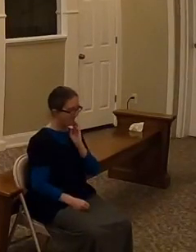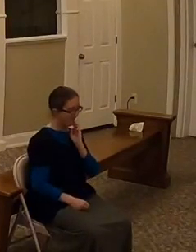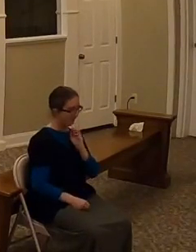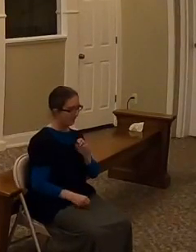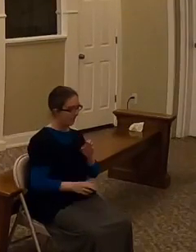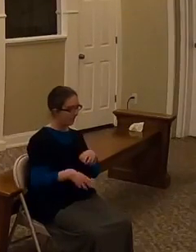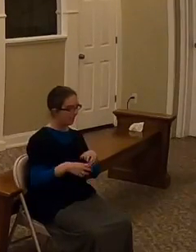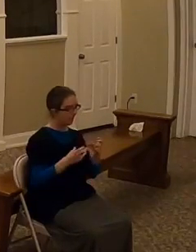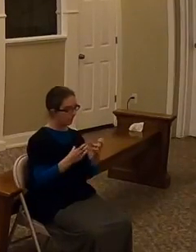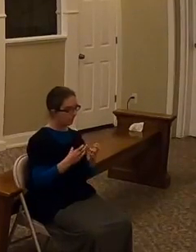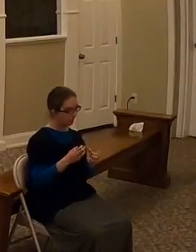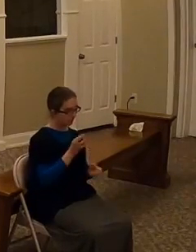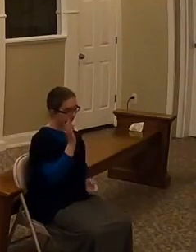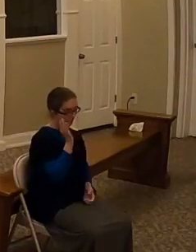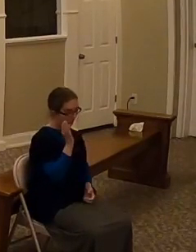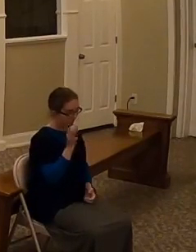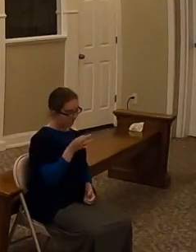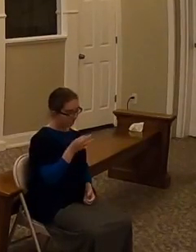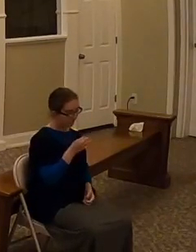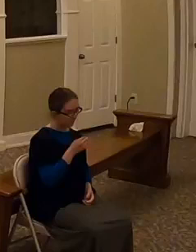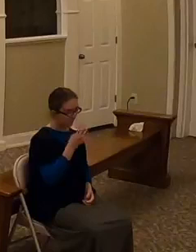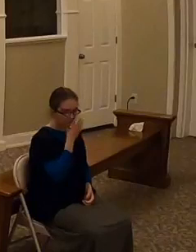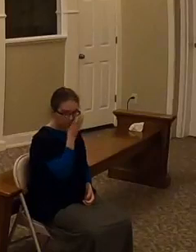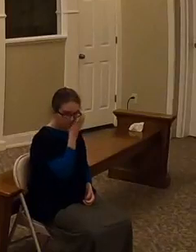You didn't want a bath, right?